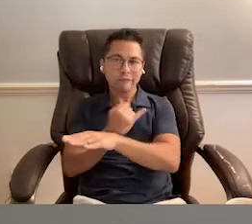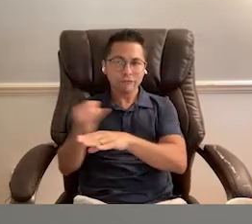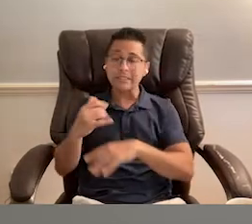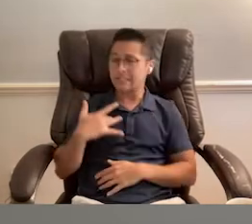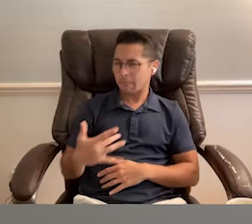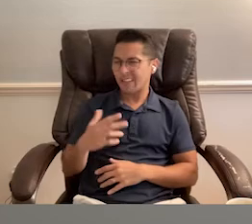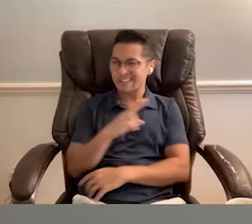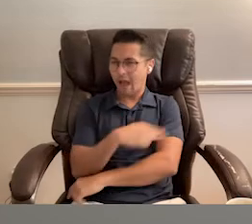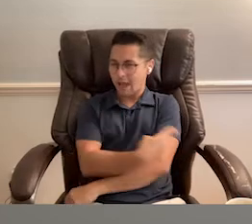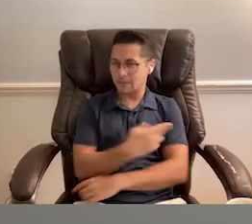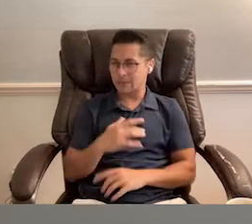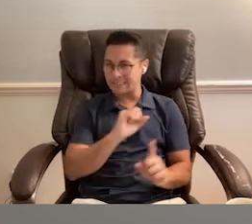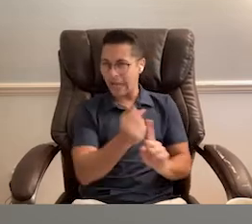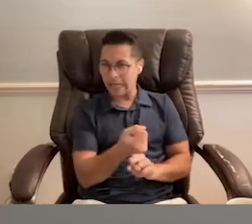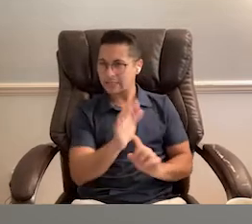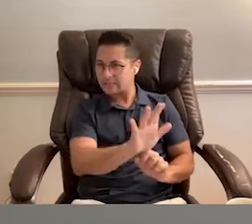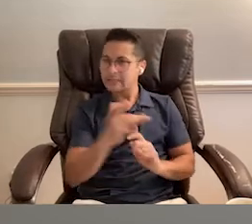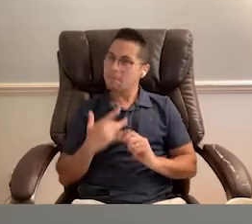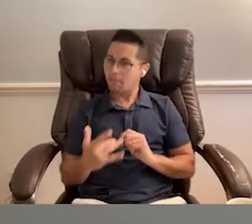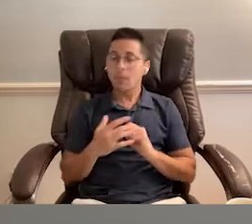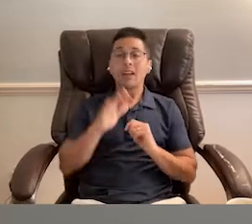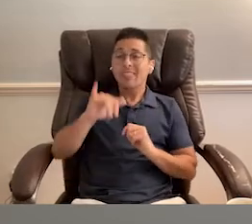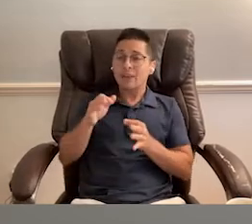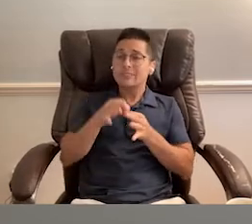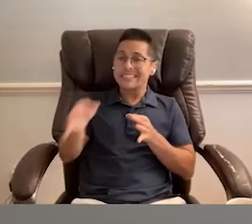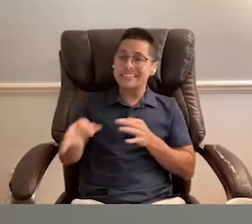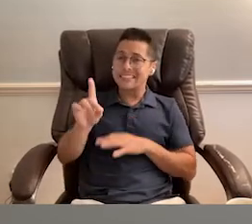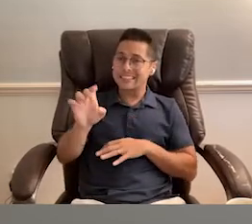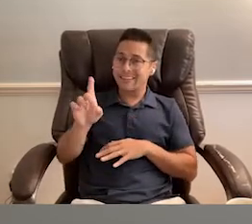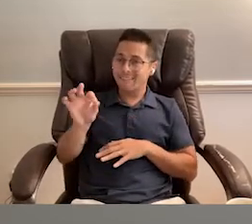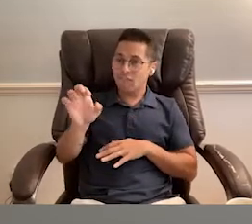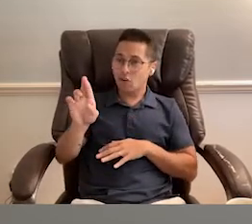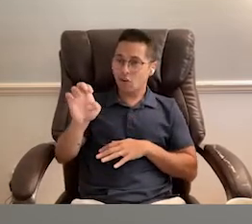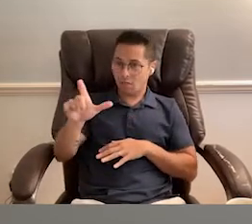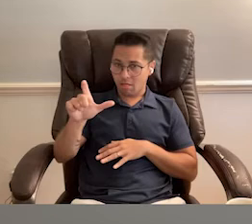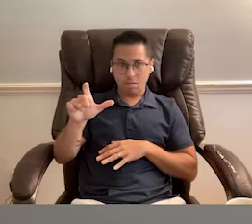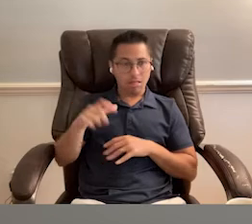Usually it's hospital settings. So that's what deferral is all about.